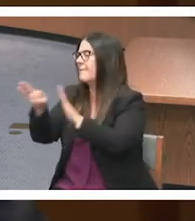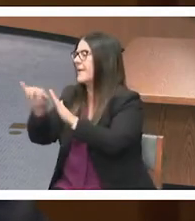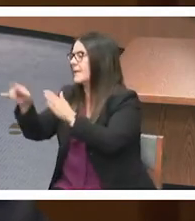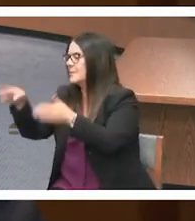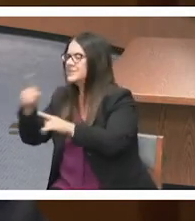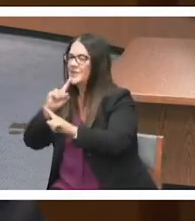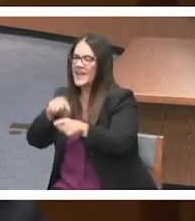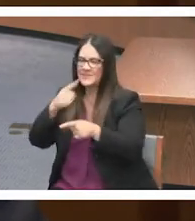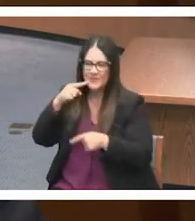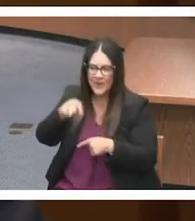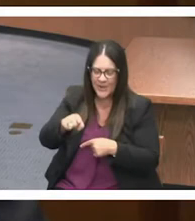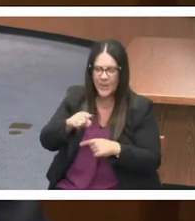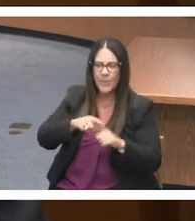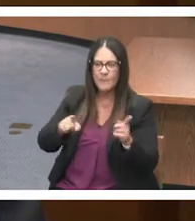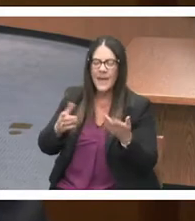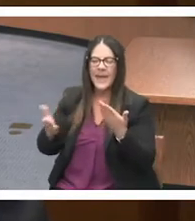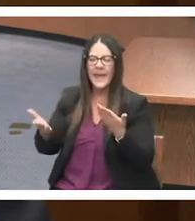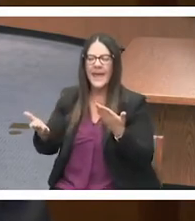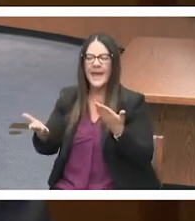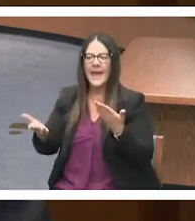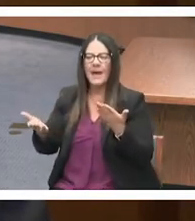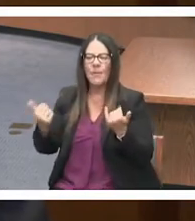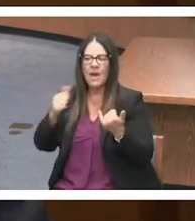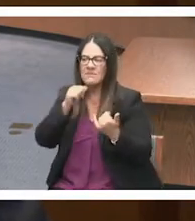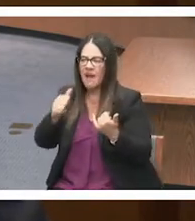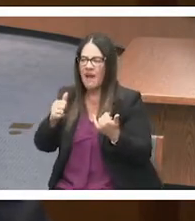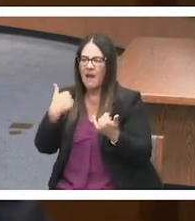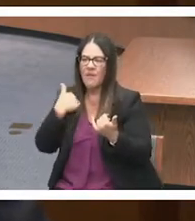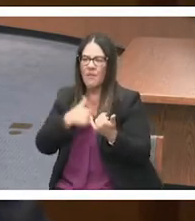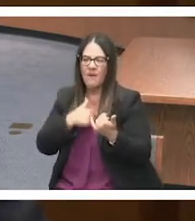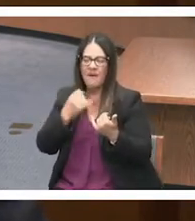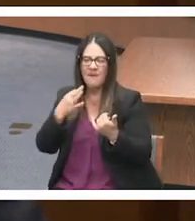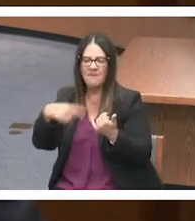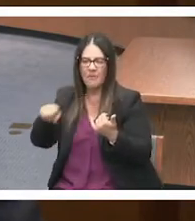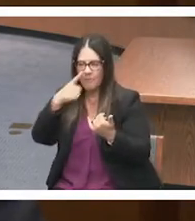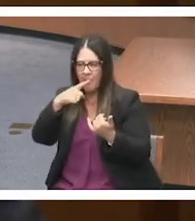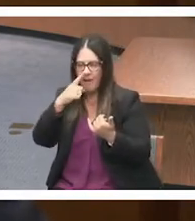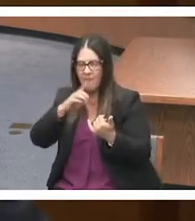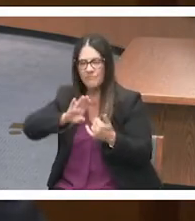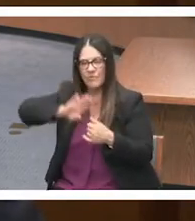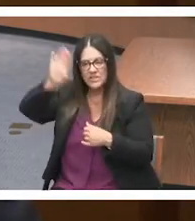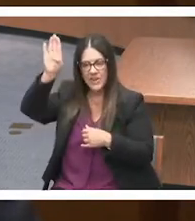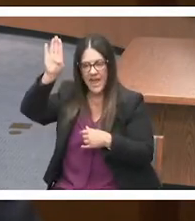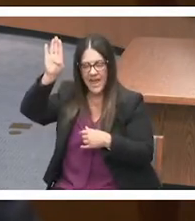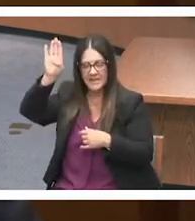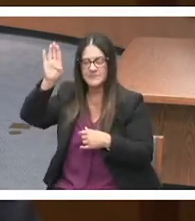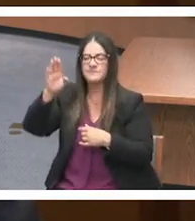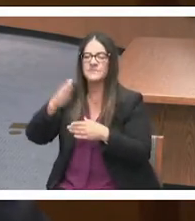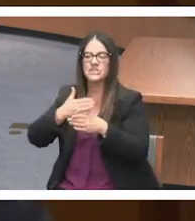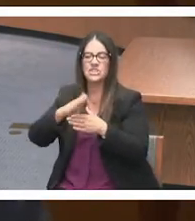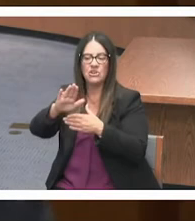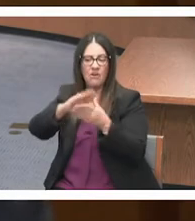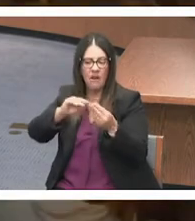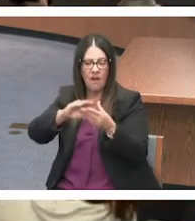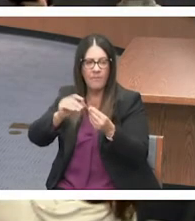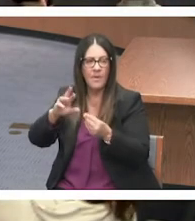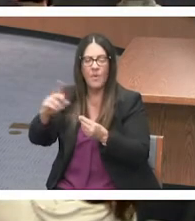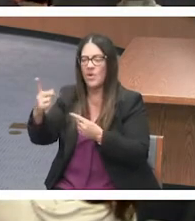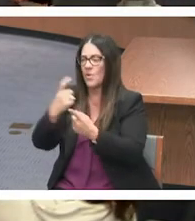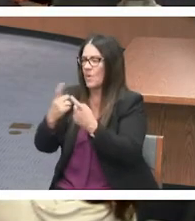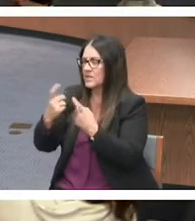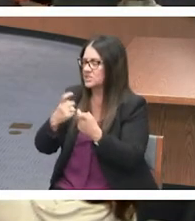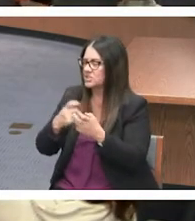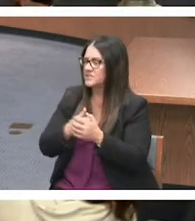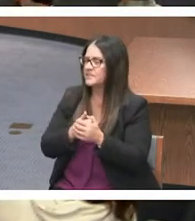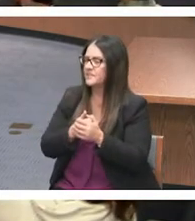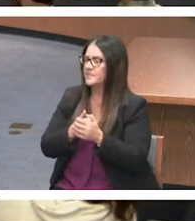question. Why don't we just take an opportunity, if you would, raise a hand, share a comment or a question. Your